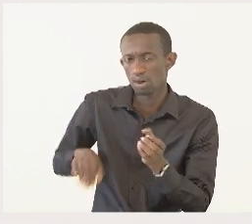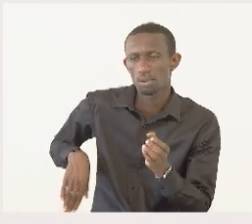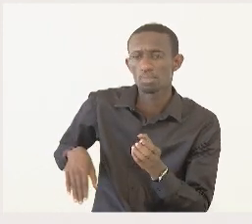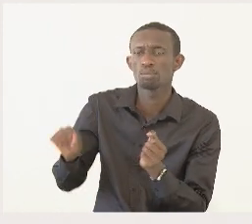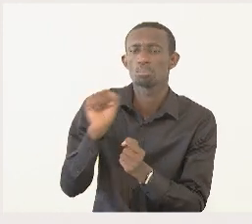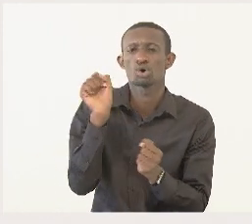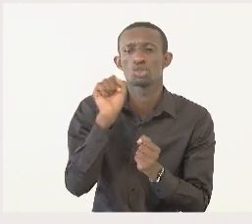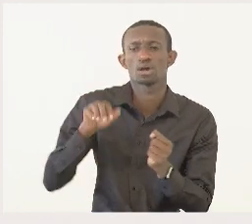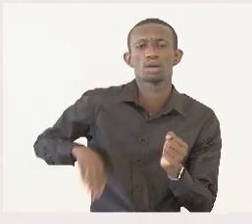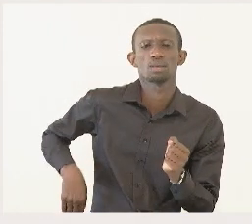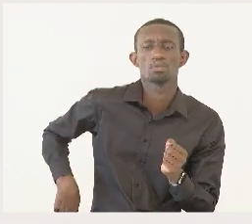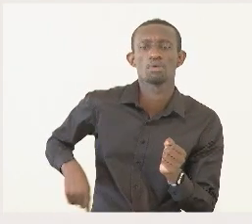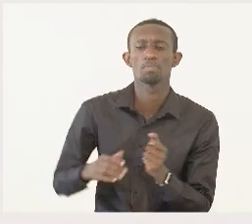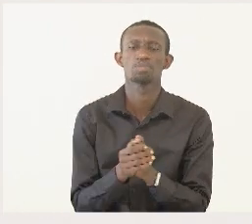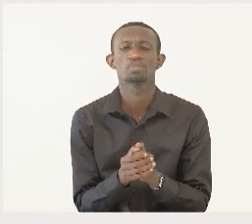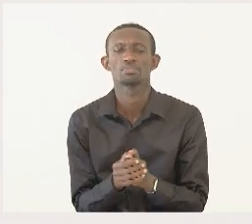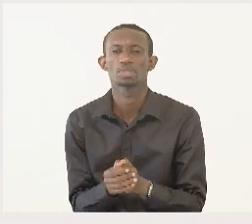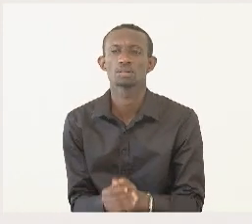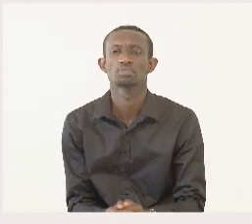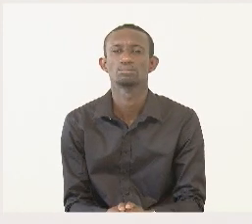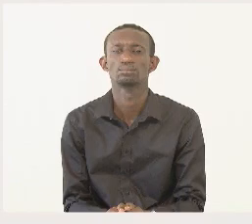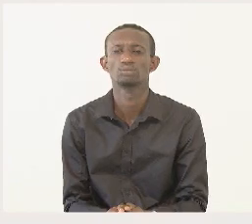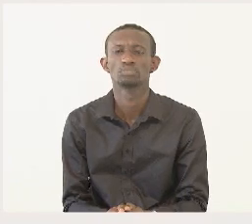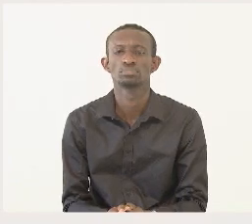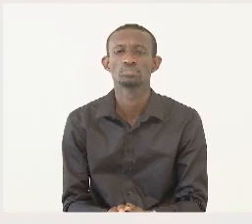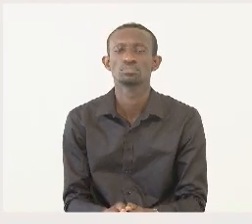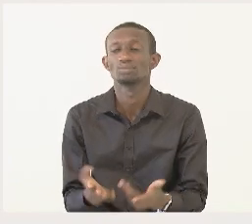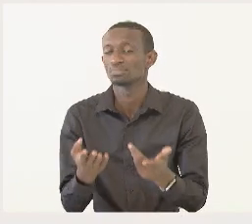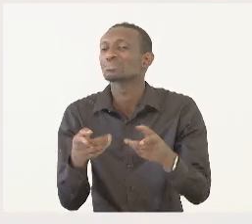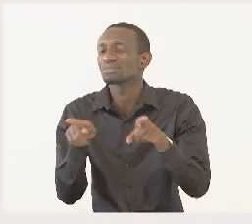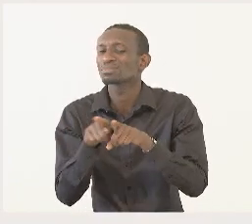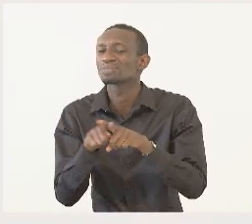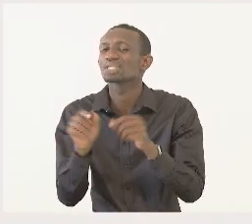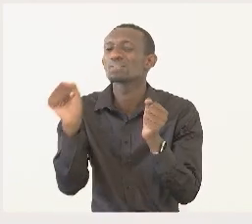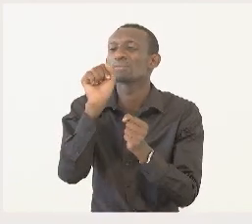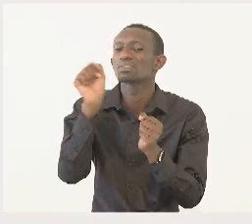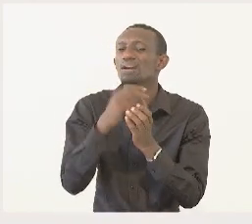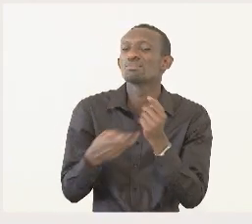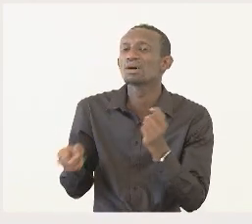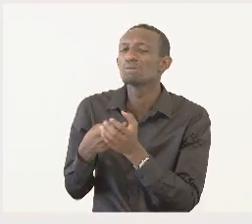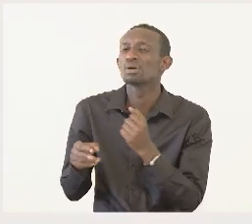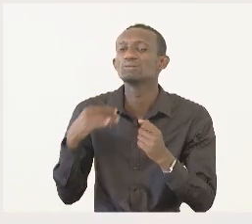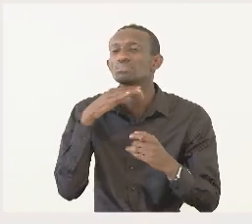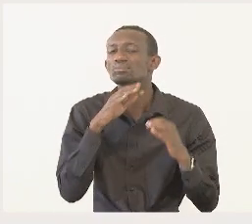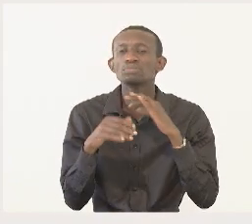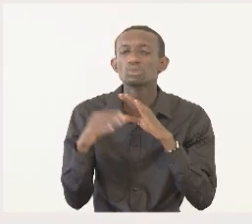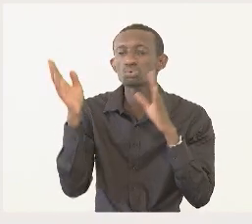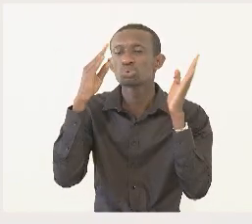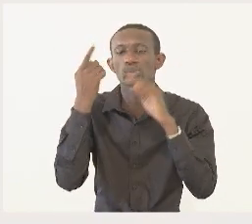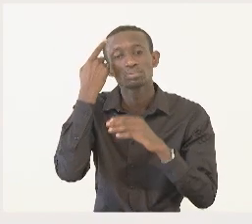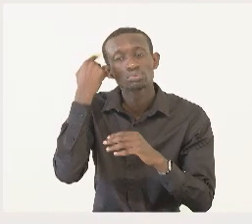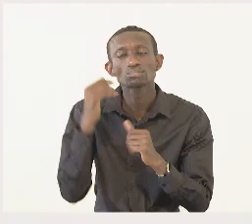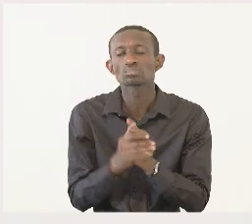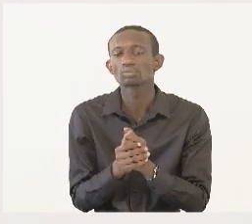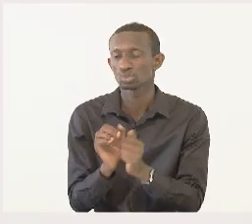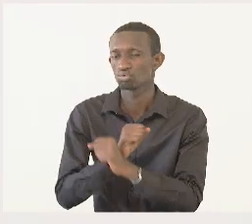their metabolism. So just as a vehicle removes waste products that can damage their engines